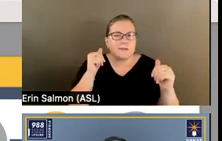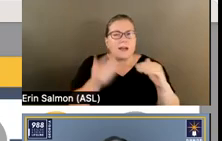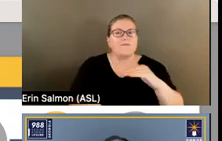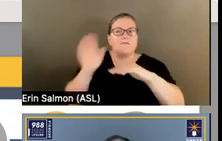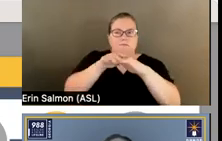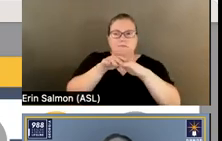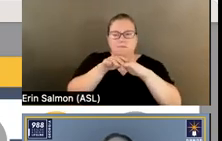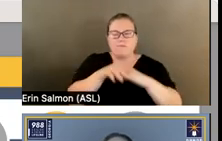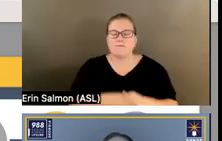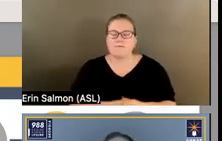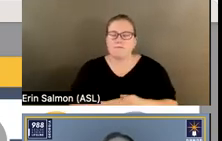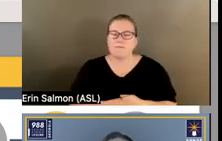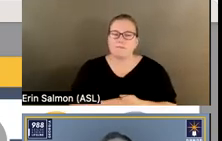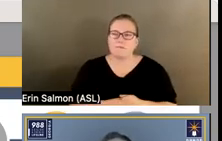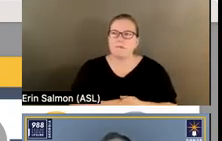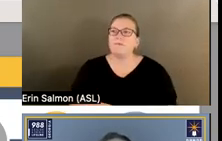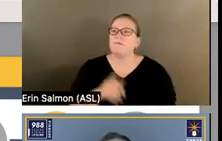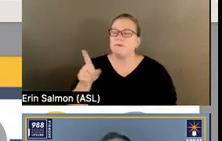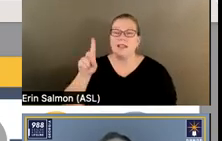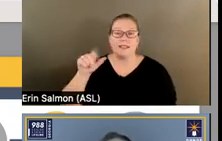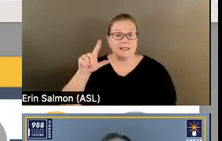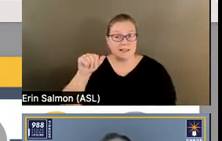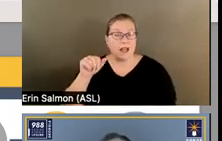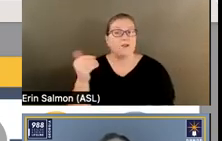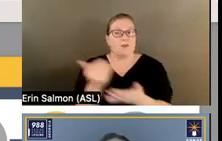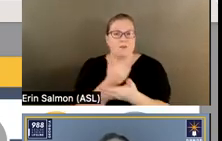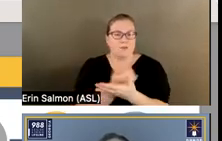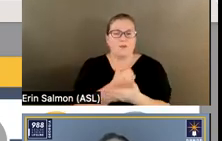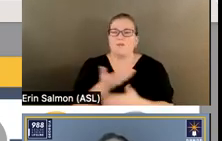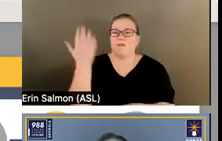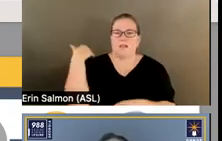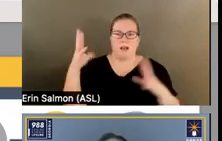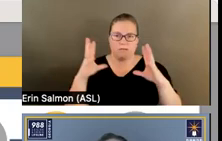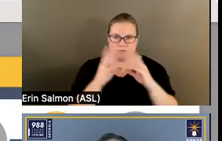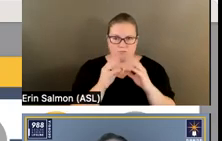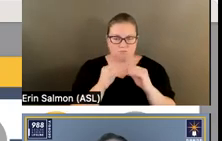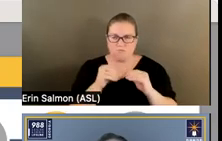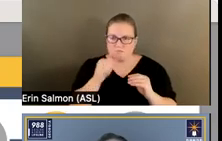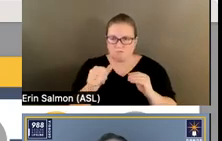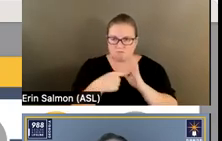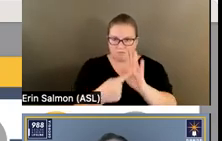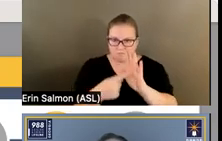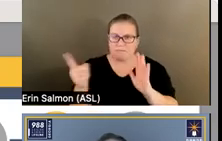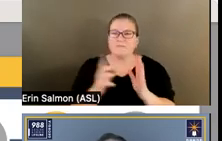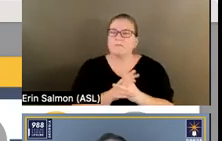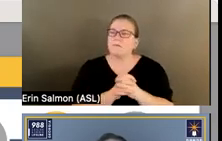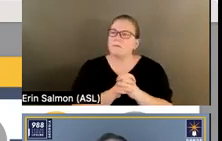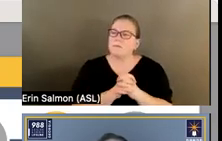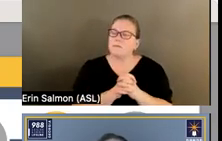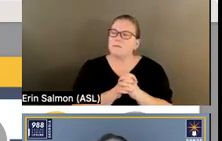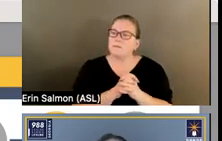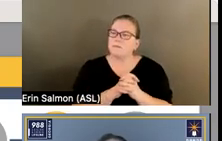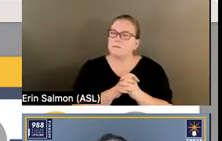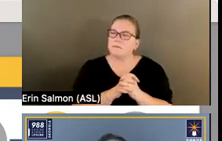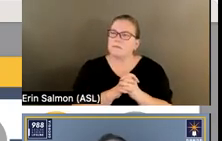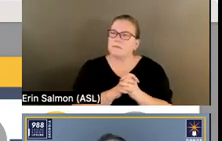So this data point is new. We've not shared this in our previous mobile crisis, in our previous 988